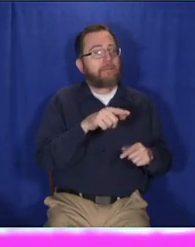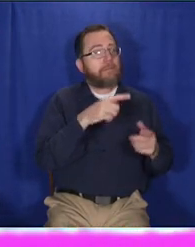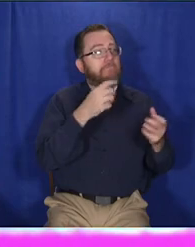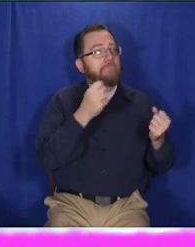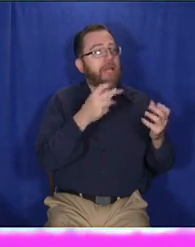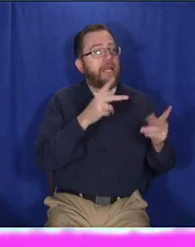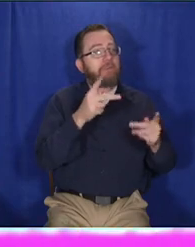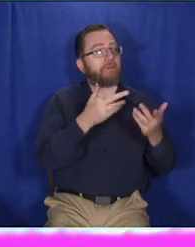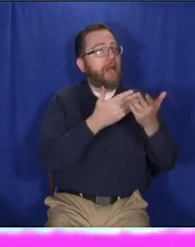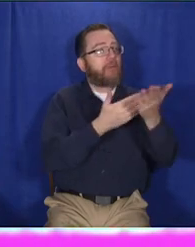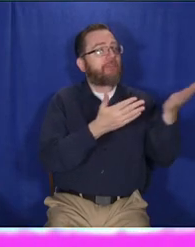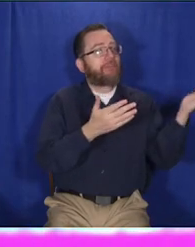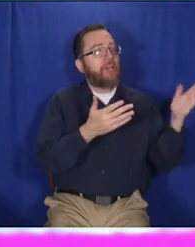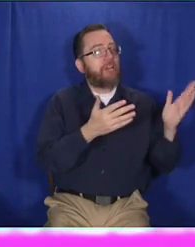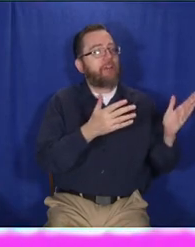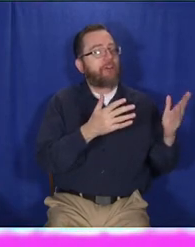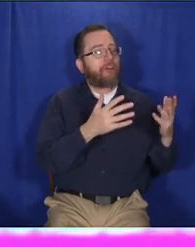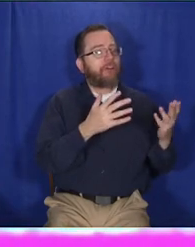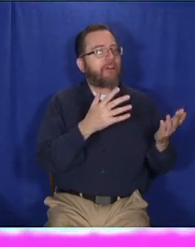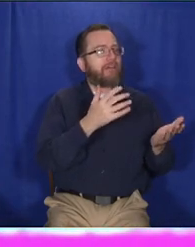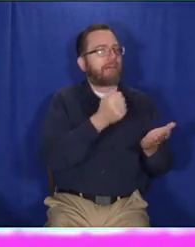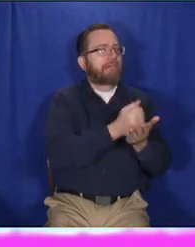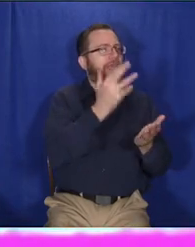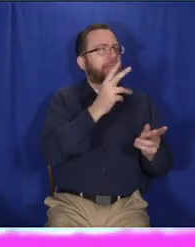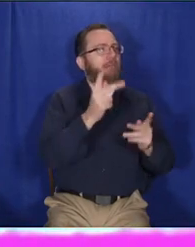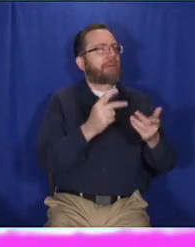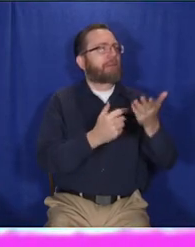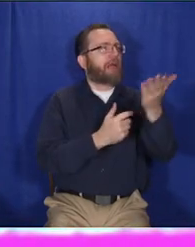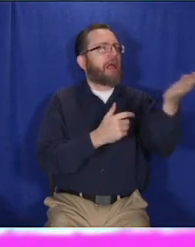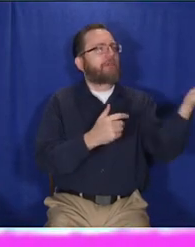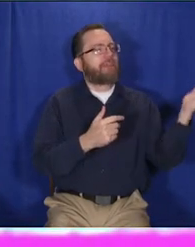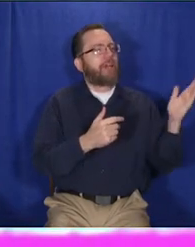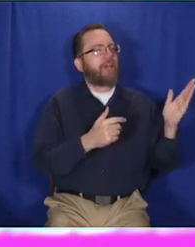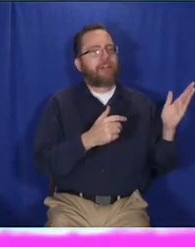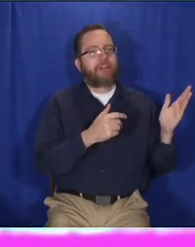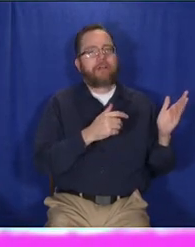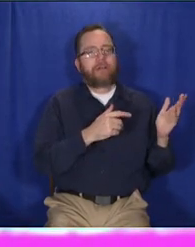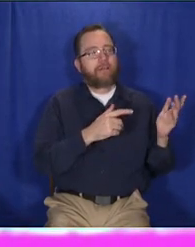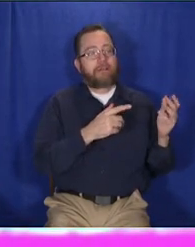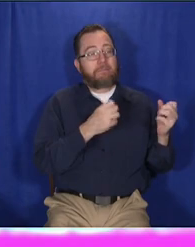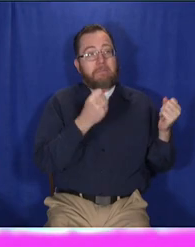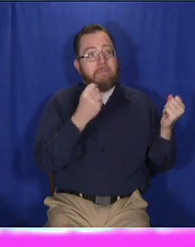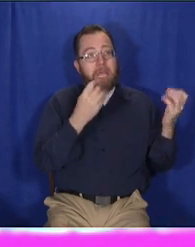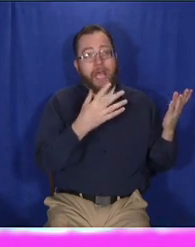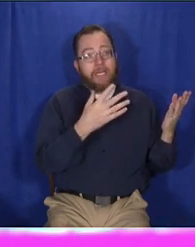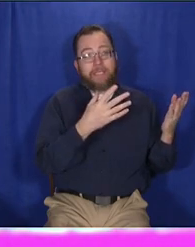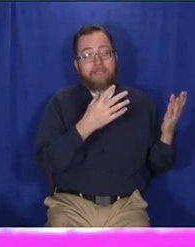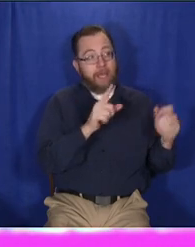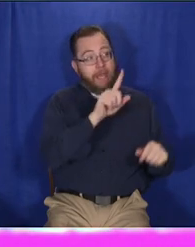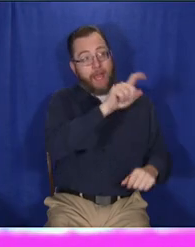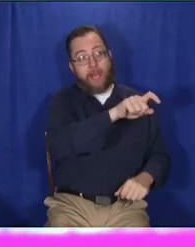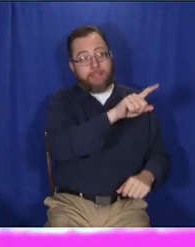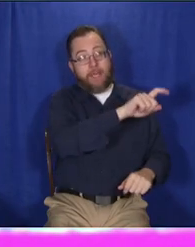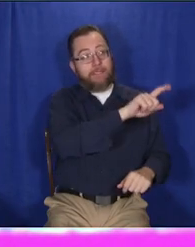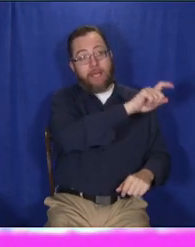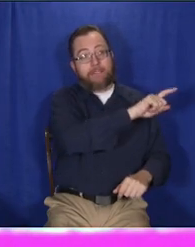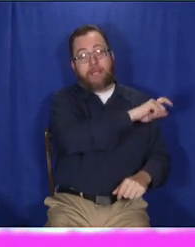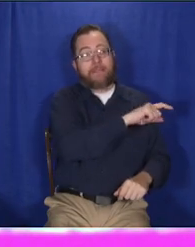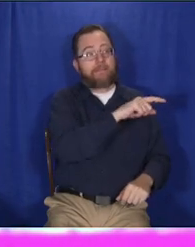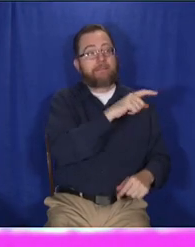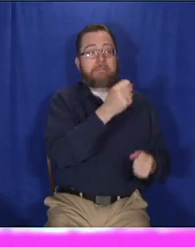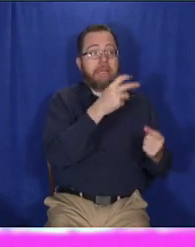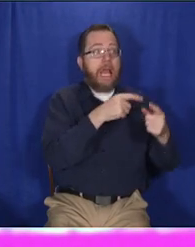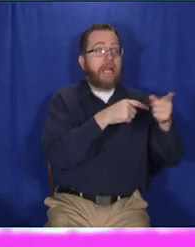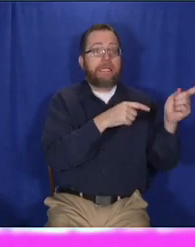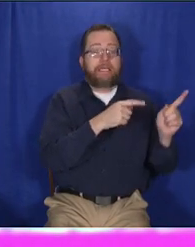biographies and have write-ups in the news media about how money does not buy you happiness? It just doesn't. So